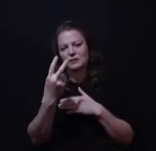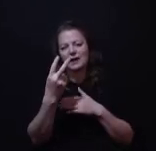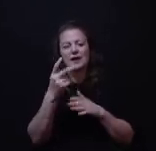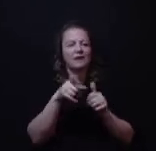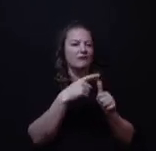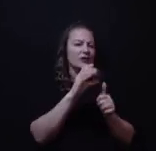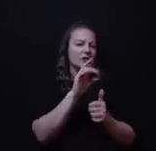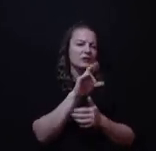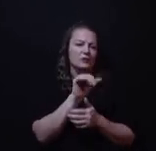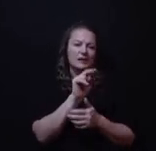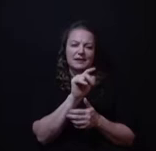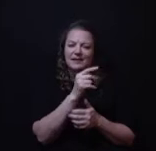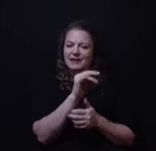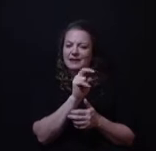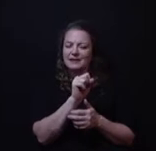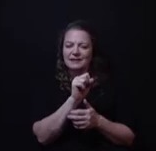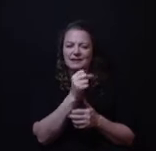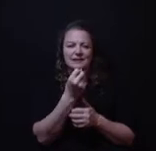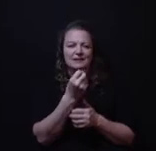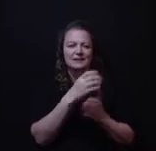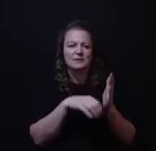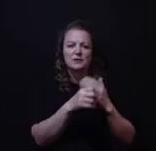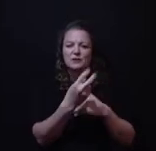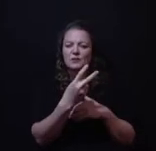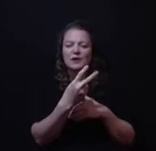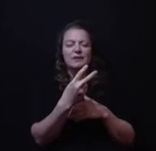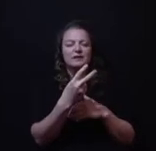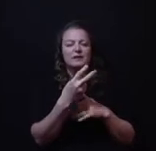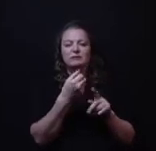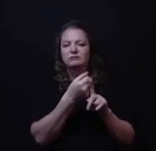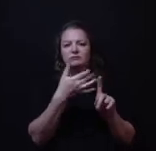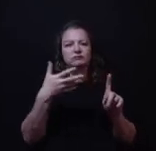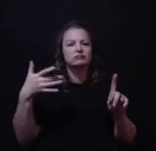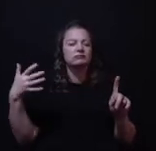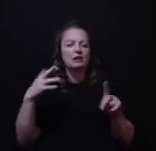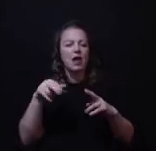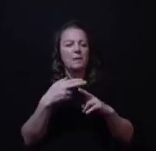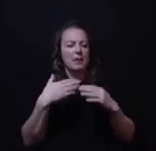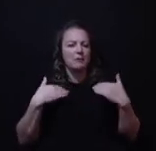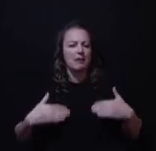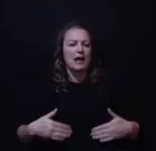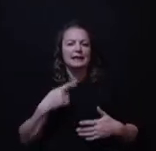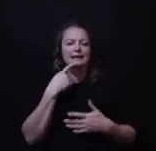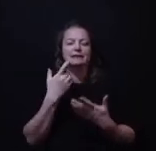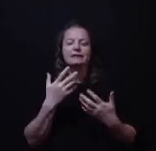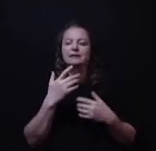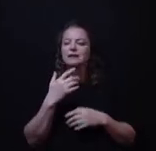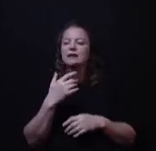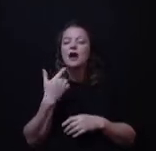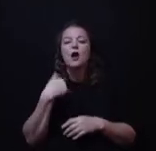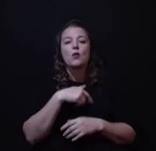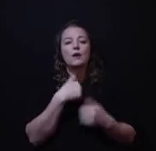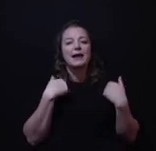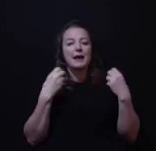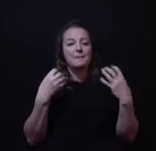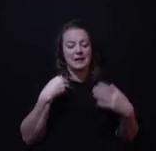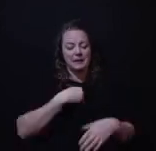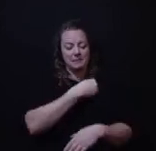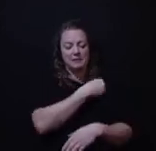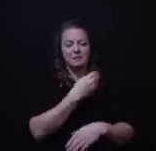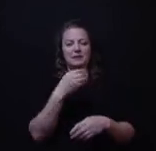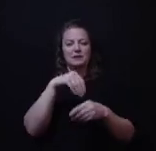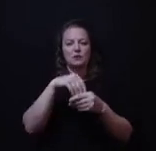They have exhaustive statements about the functioning of the body. Let's look at the one in Romans 12. It says, "For as we have many members in one